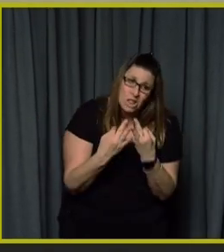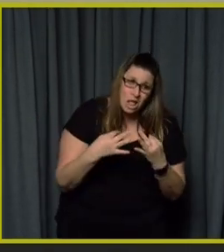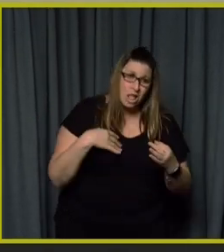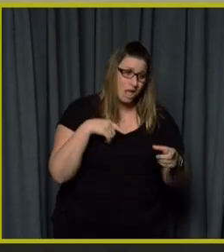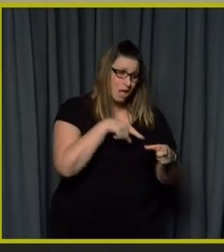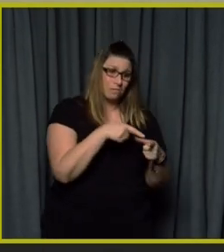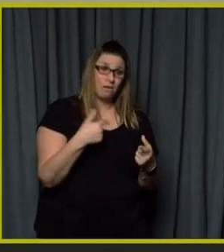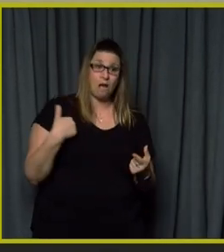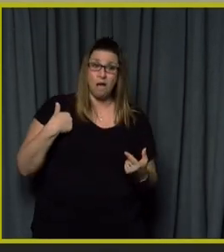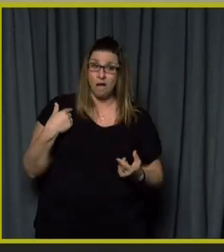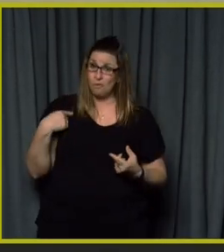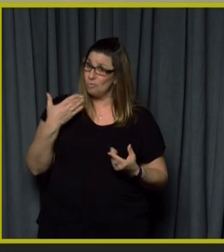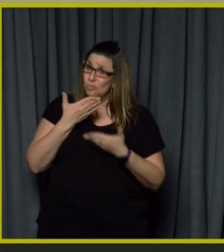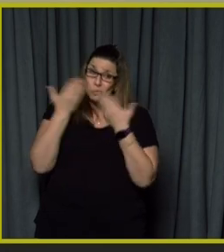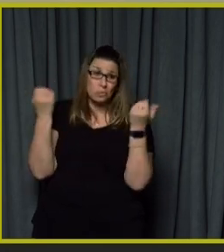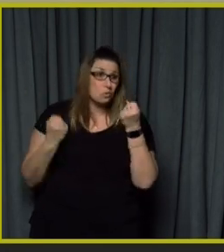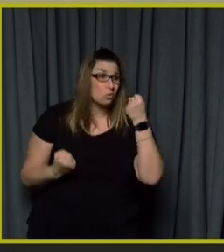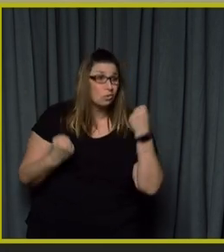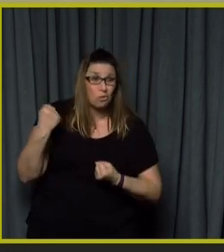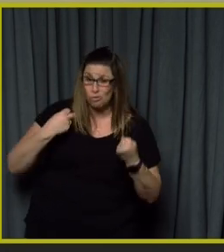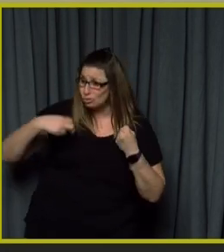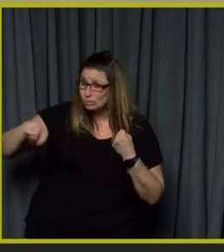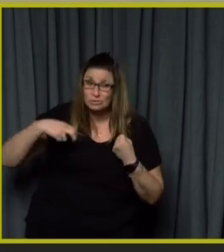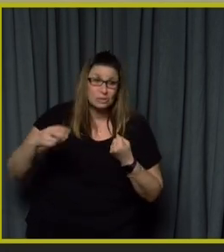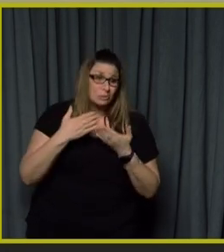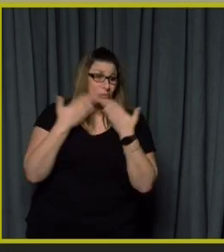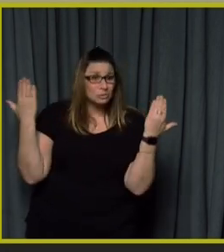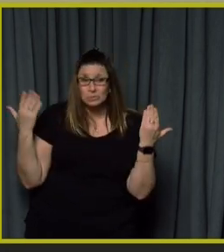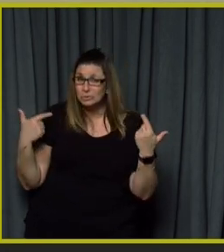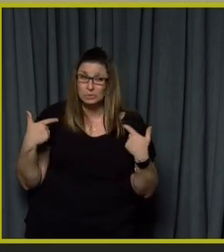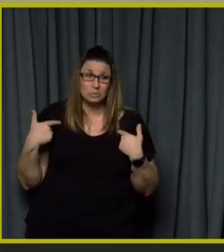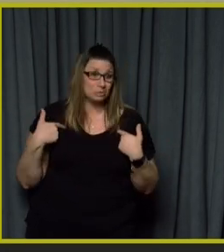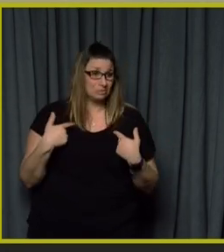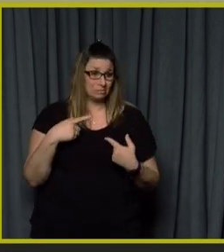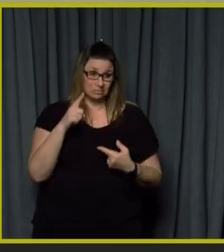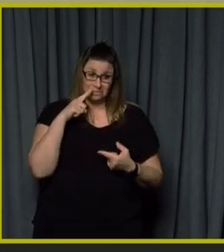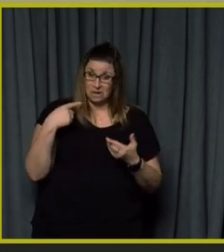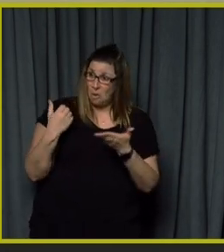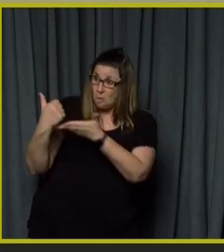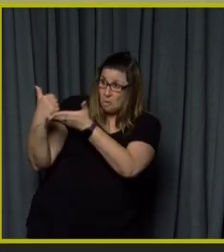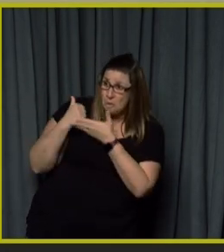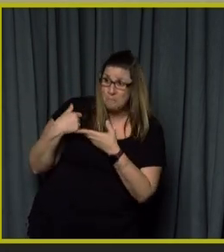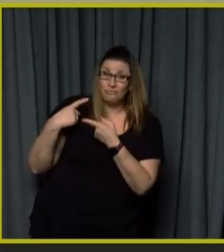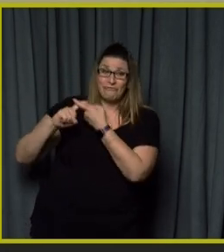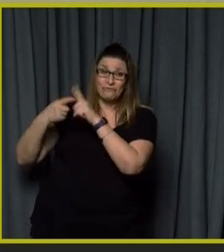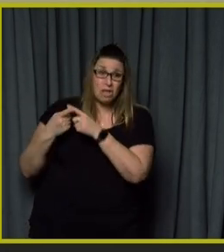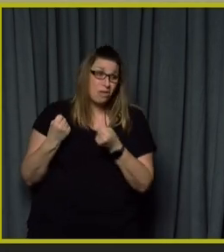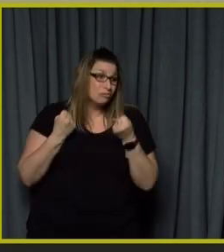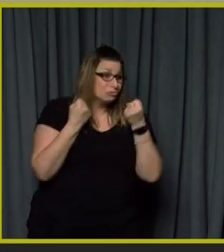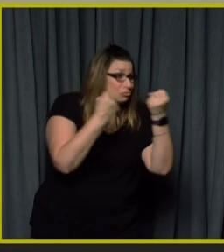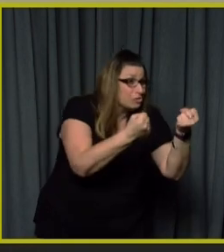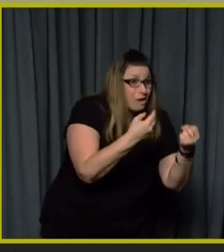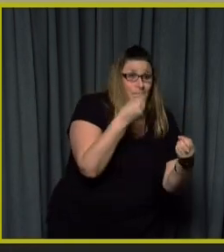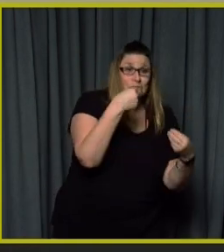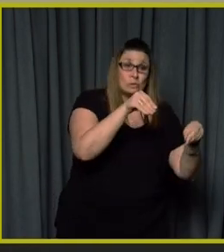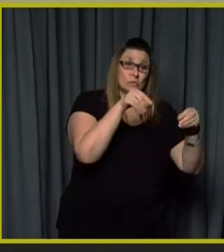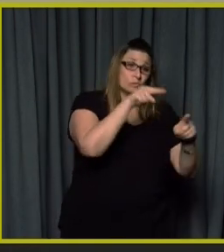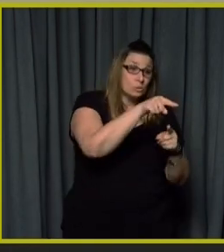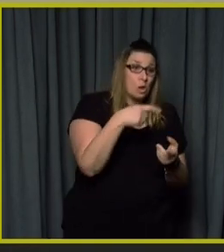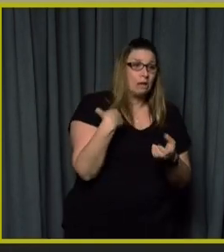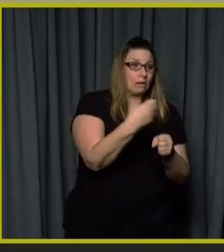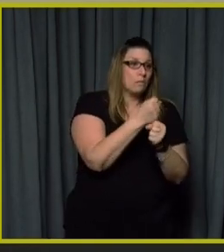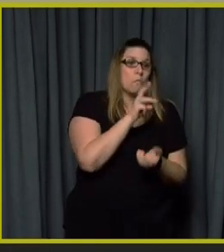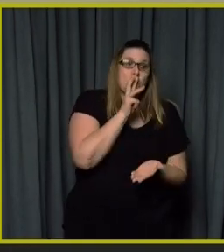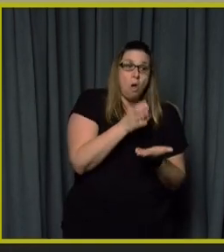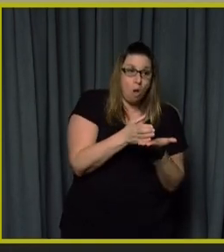rely on friends to take me to the stores for grocery and for massive amount of bottled water that are needed for me. Because here